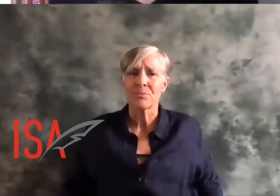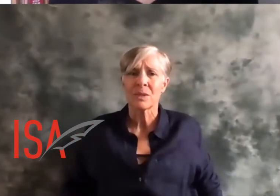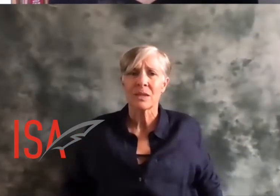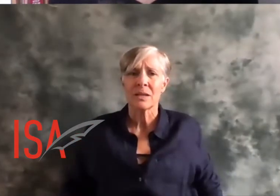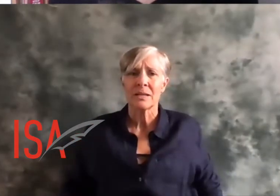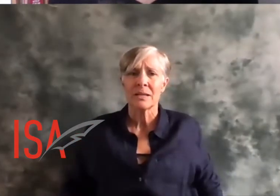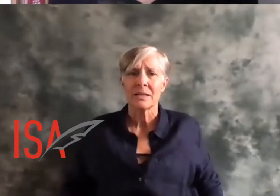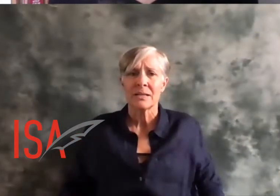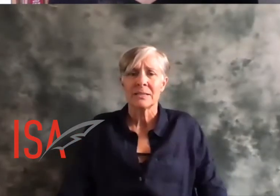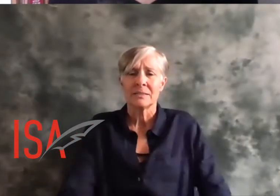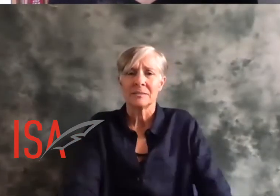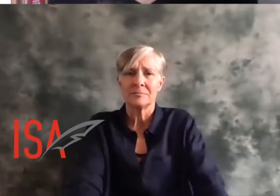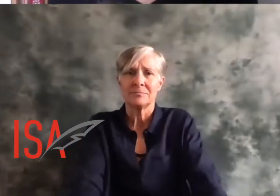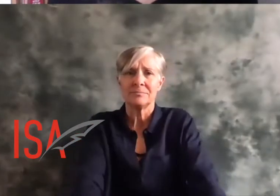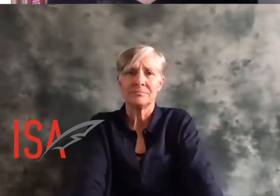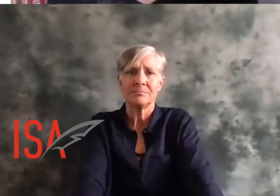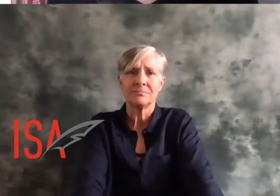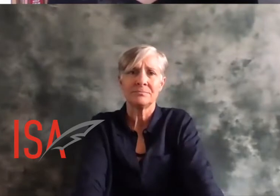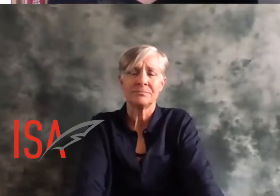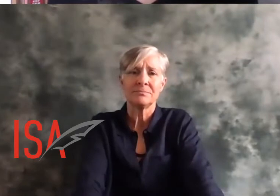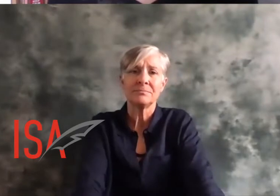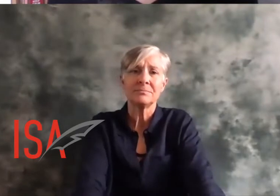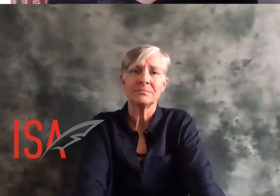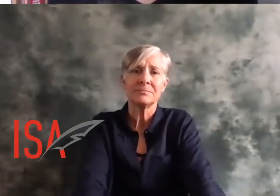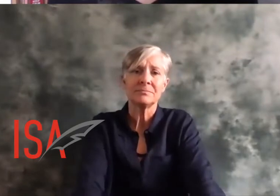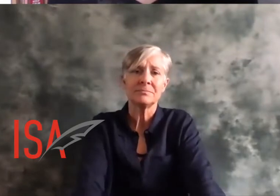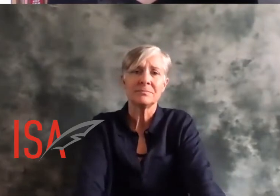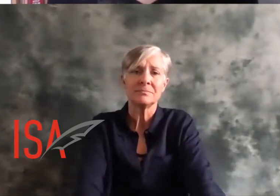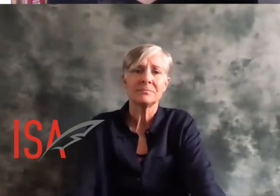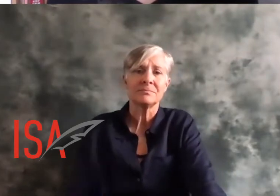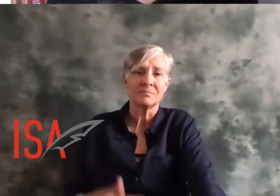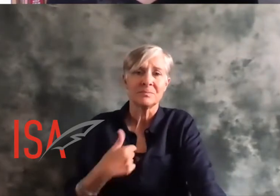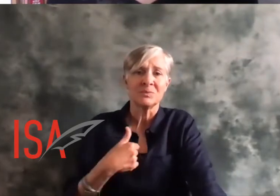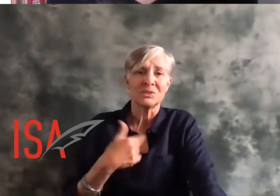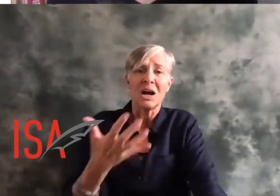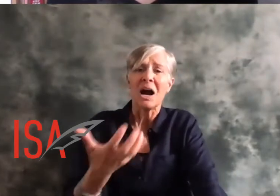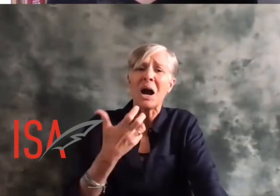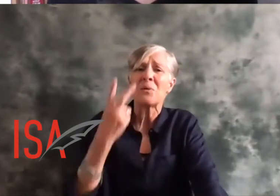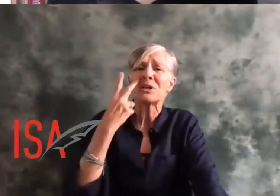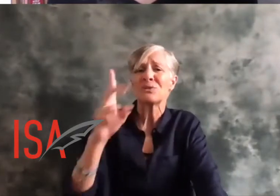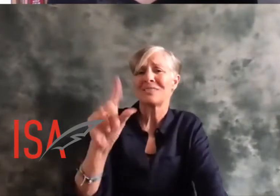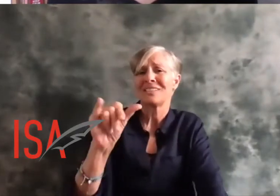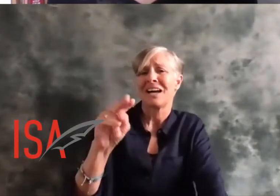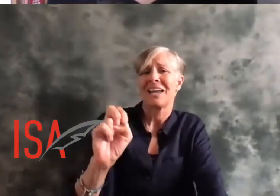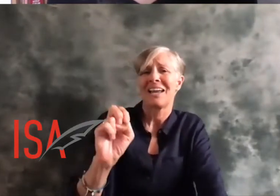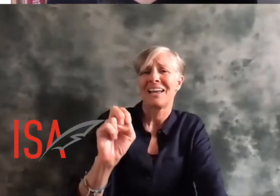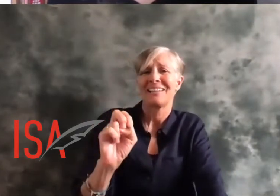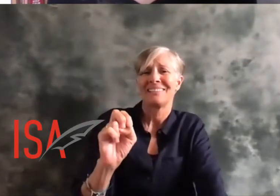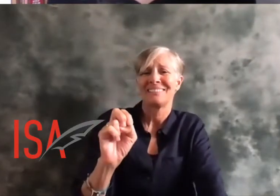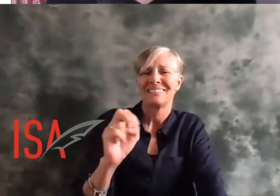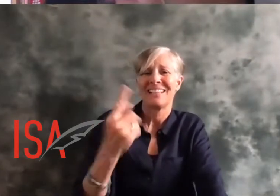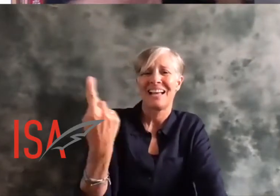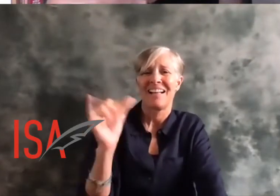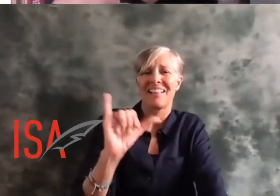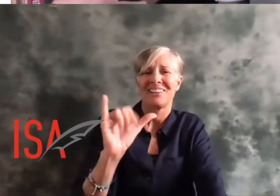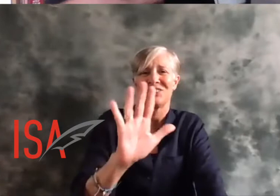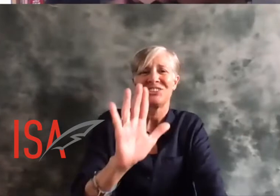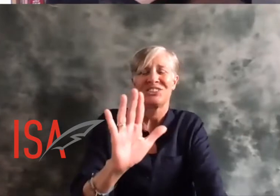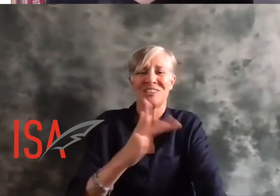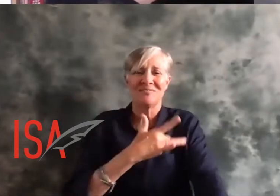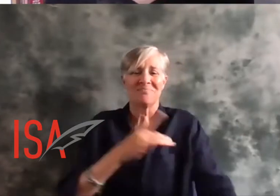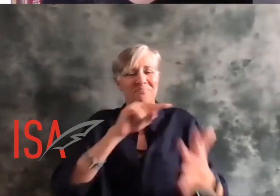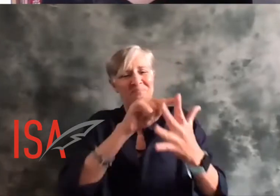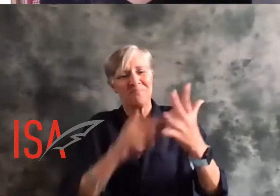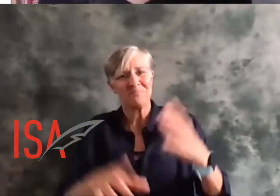I am looking through really quickly. I do want to see you on the screen. I want to see somebody. You're lovely, so why not bring that loveliness to the